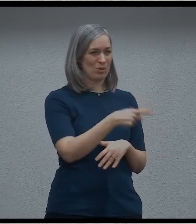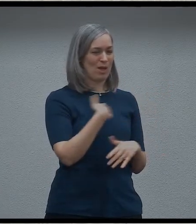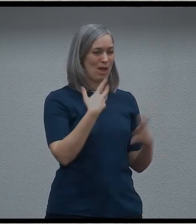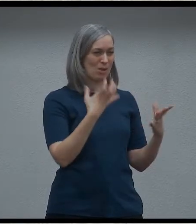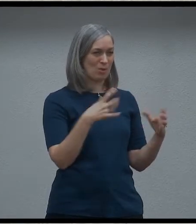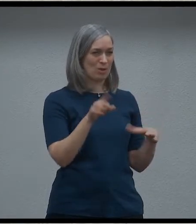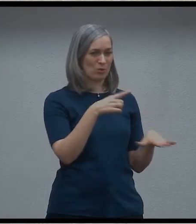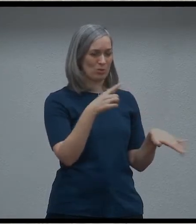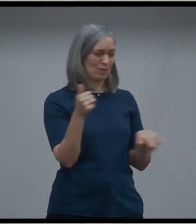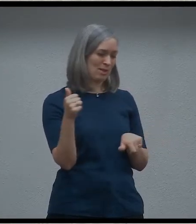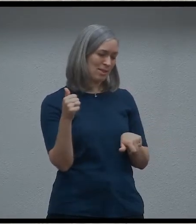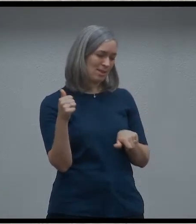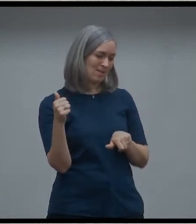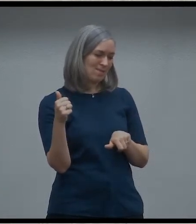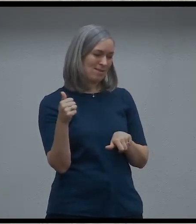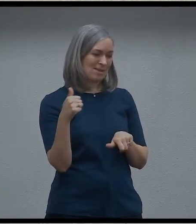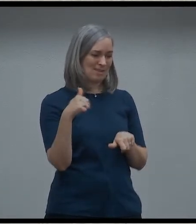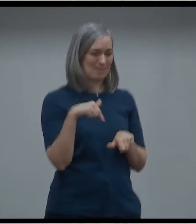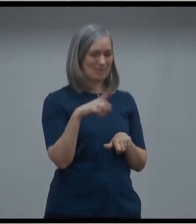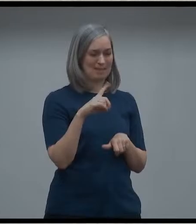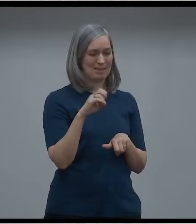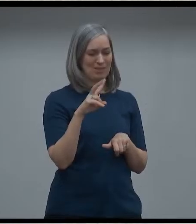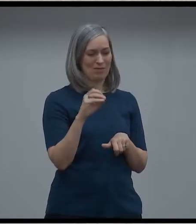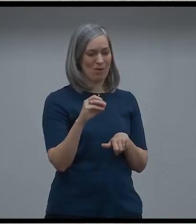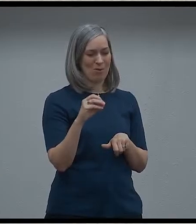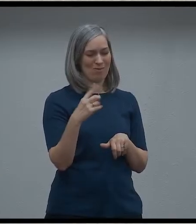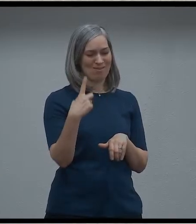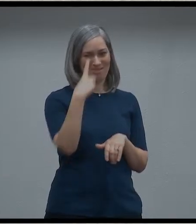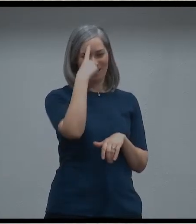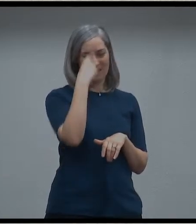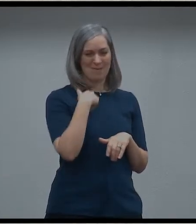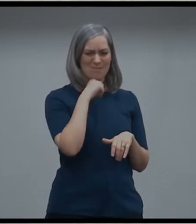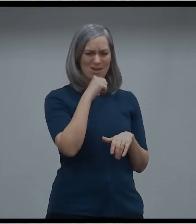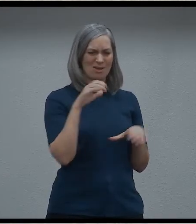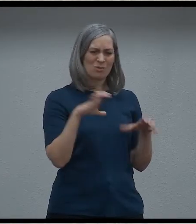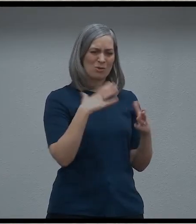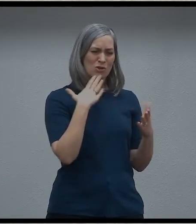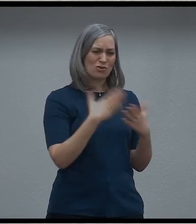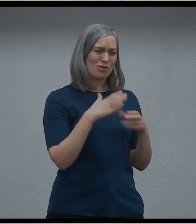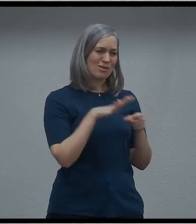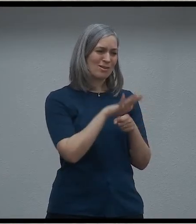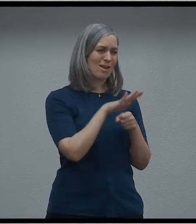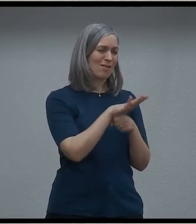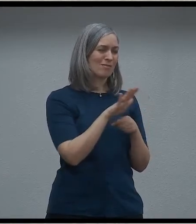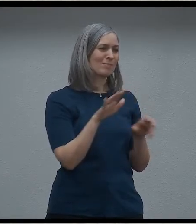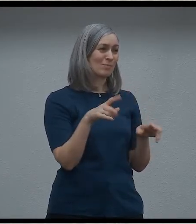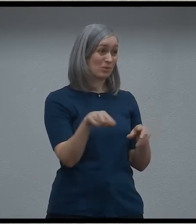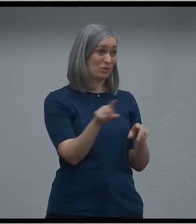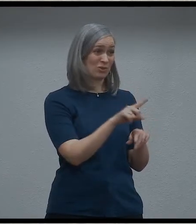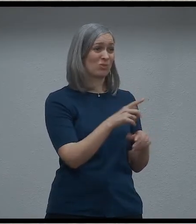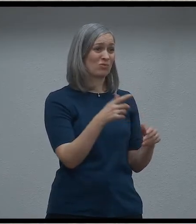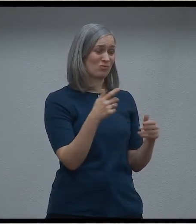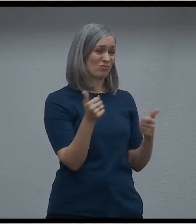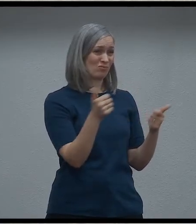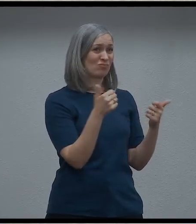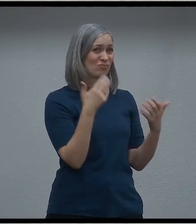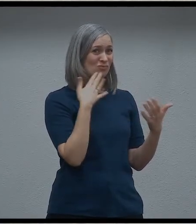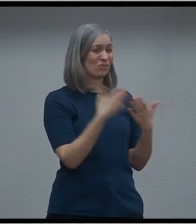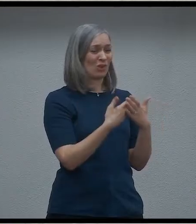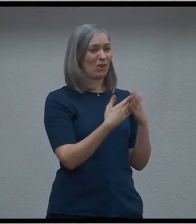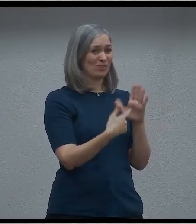don't want you to walk away from this devotional message thinking that you're not doing good enough, because you are, and it